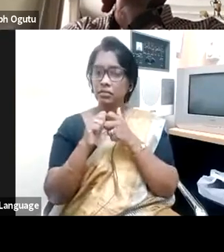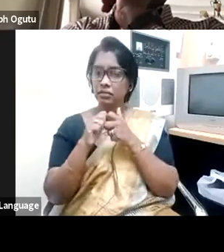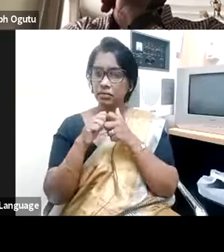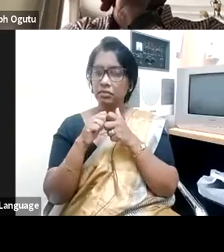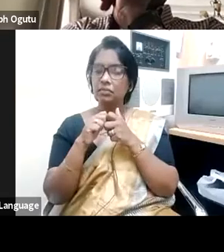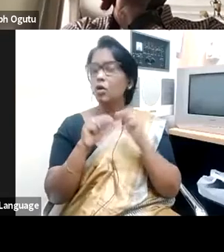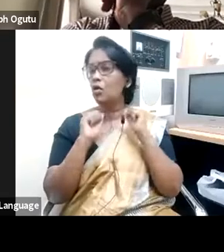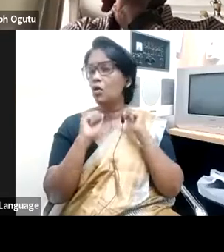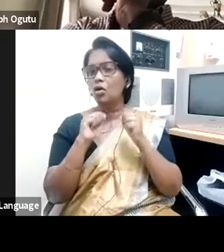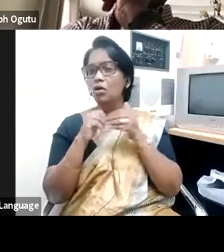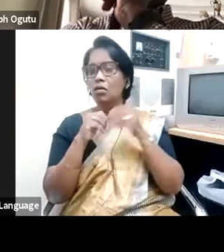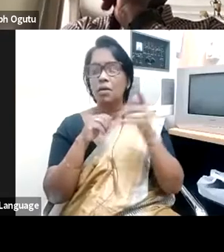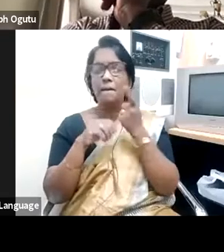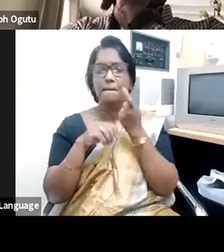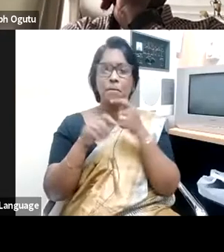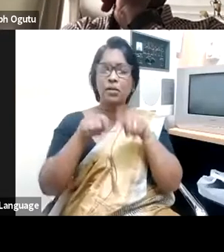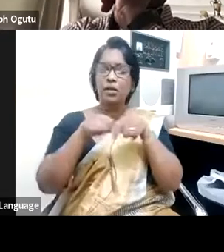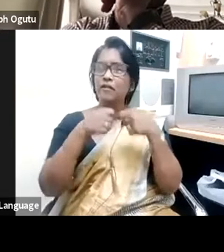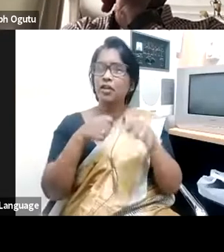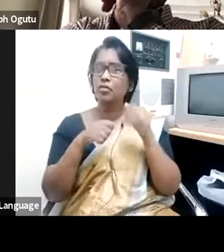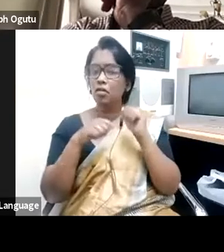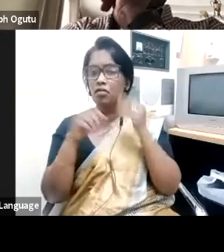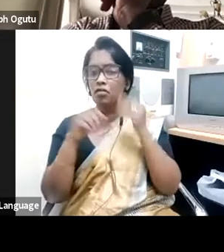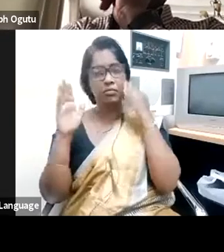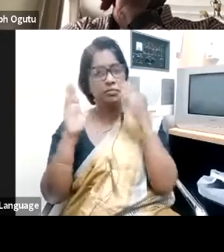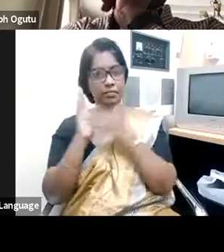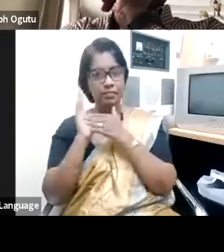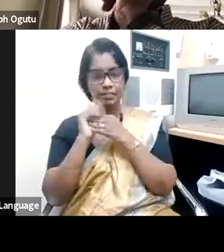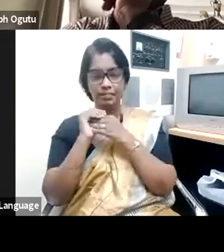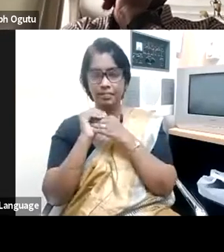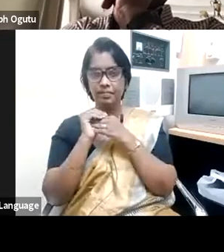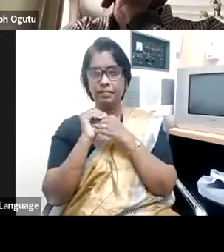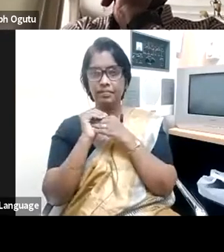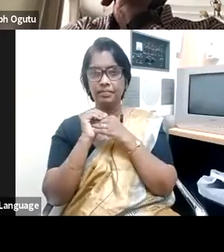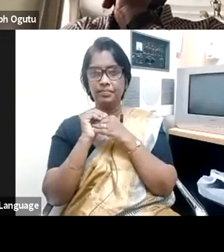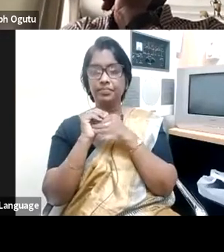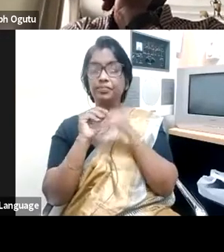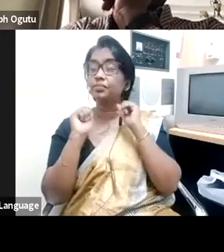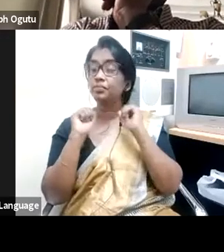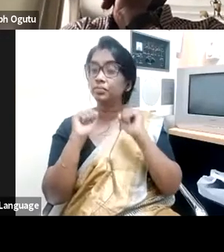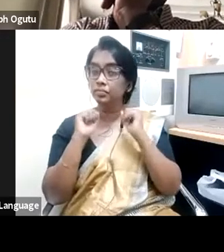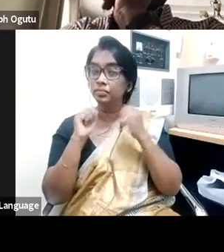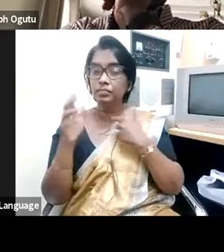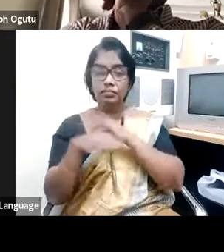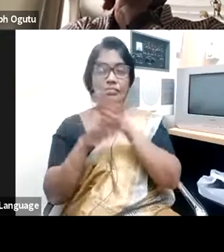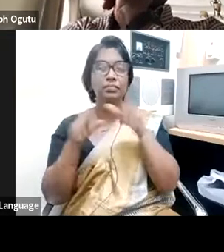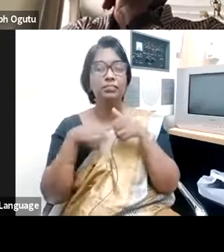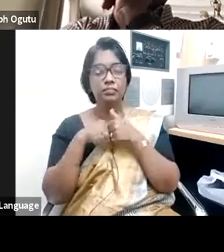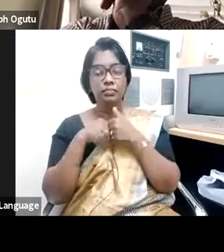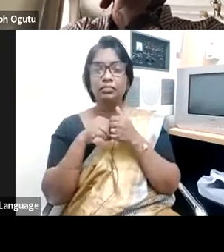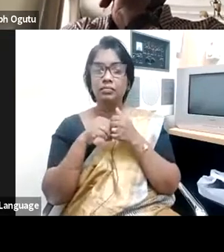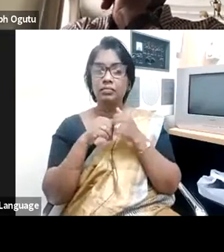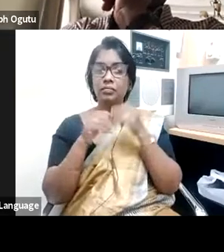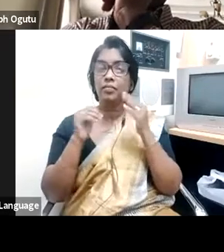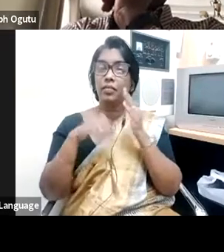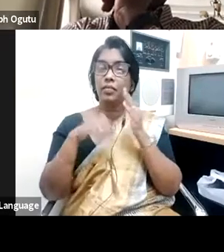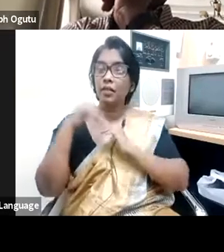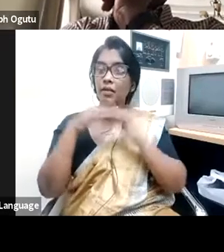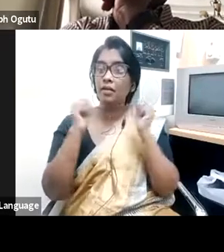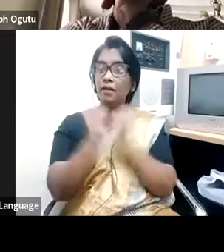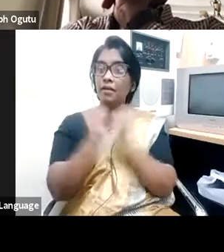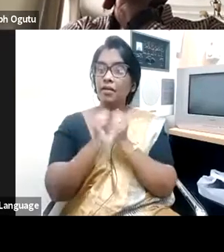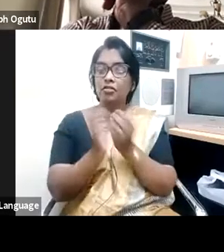and reskilling our workforce, how we encourage collaboration and building that wider